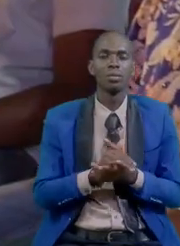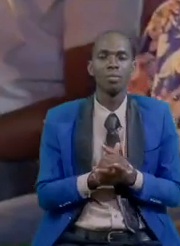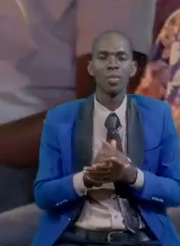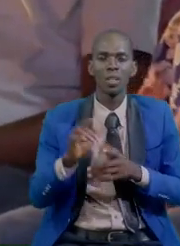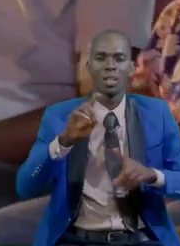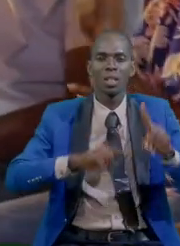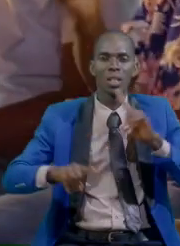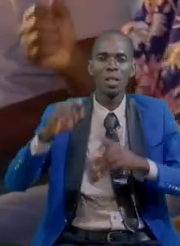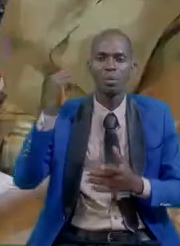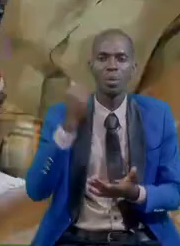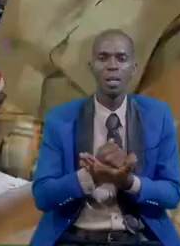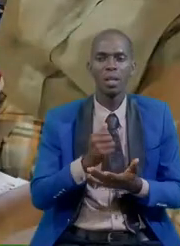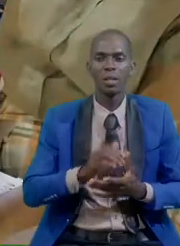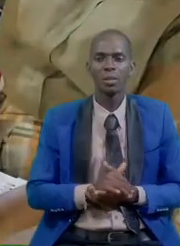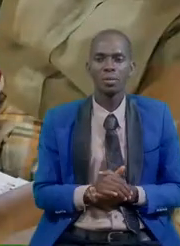Amen.